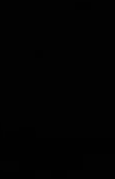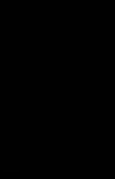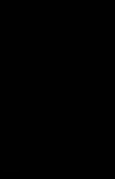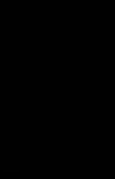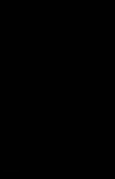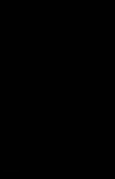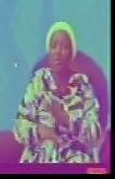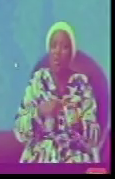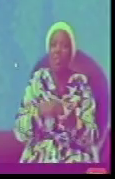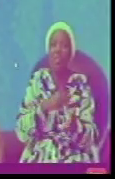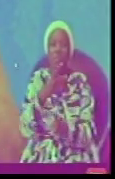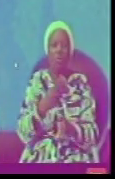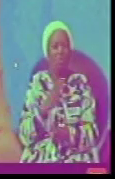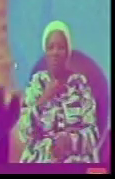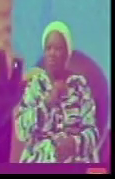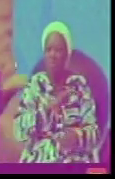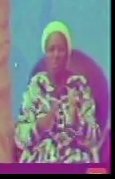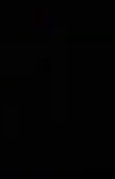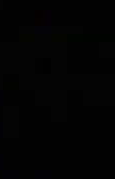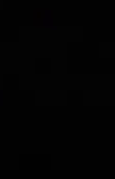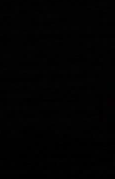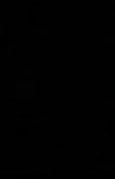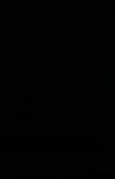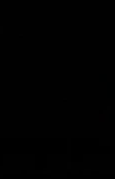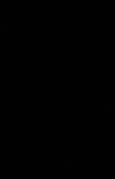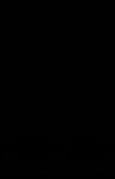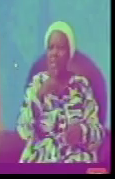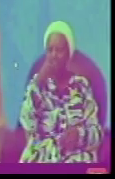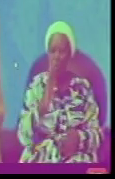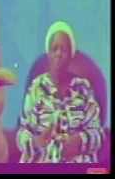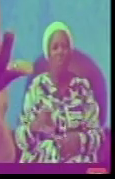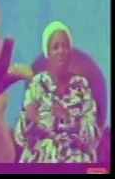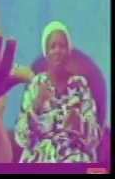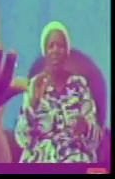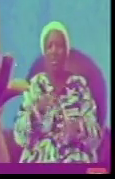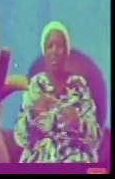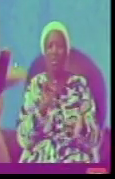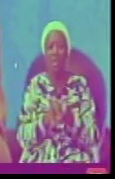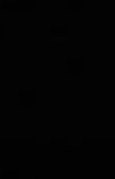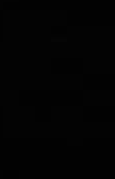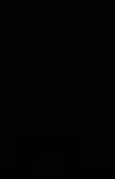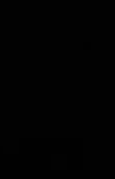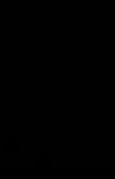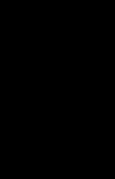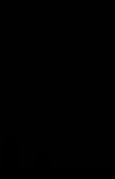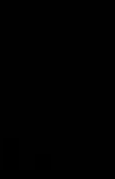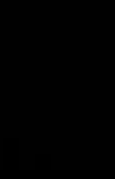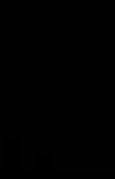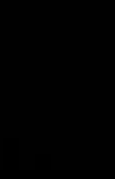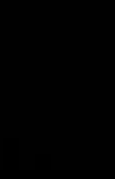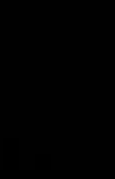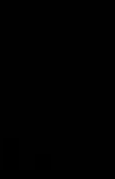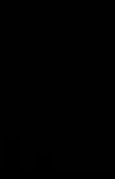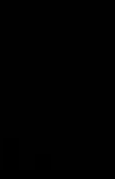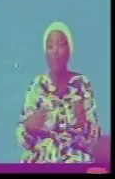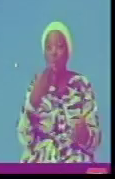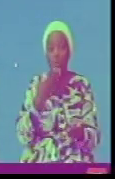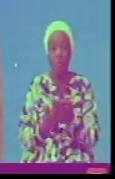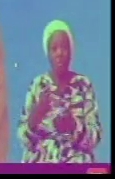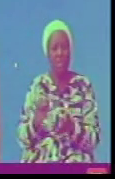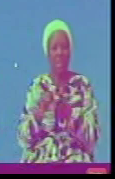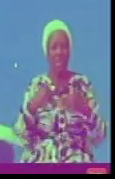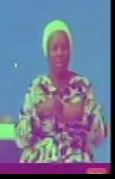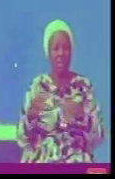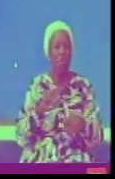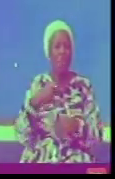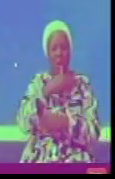of you since you were born. Even to be born into this world, you don't deserve that. But God and